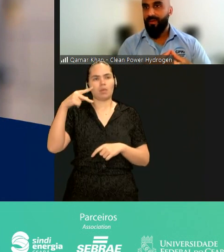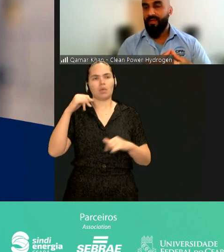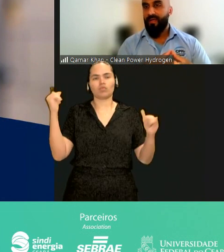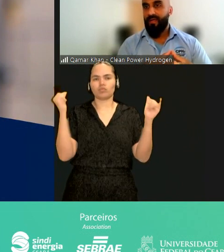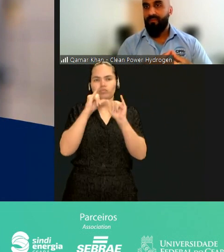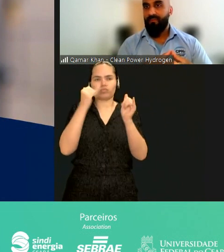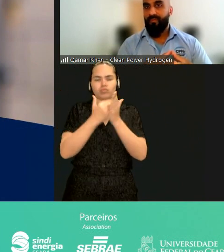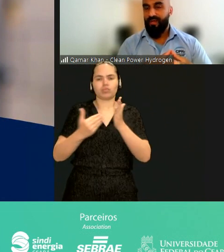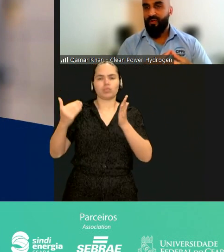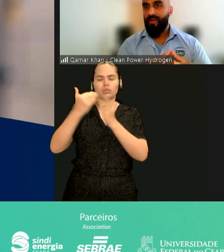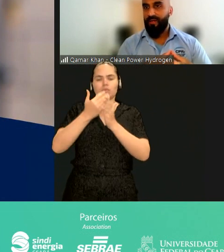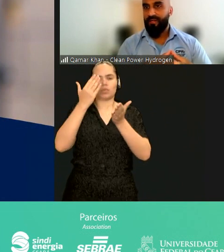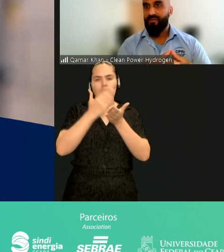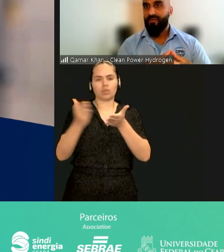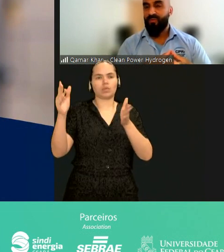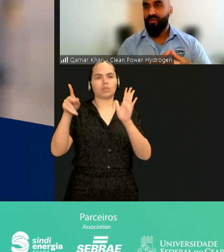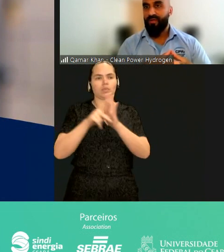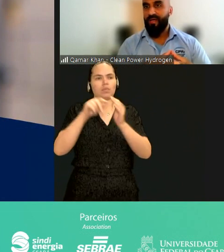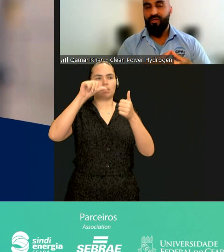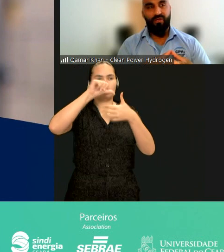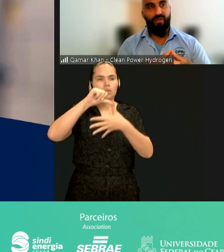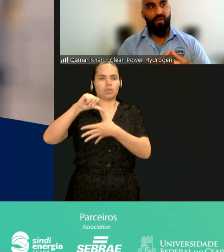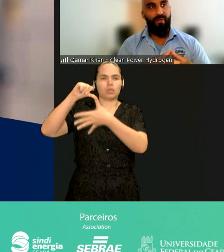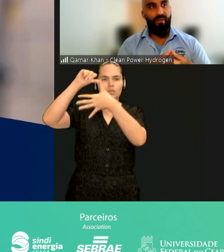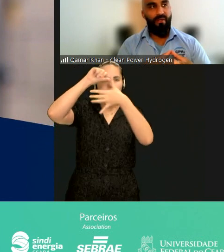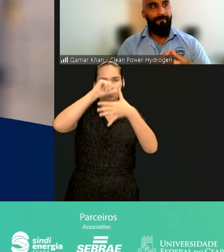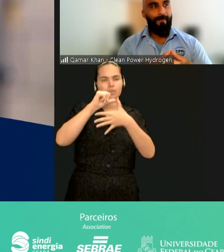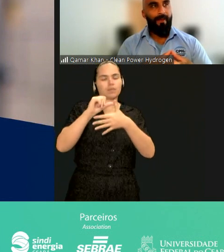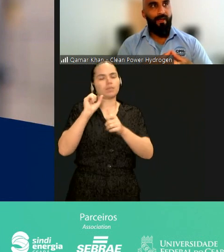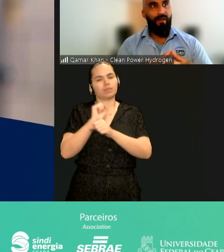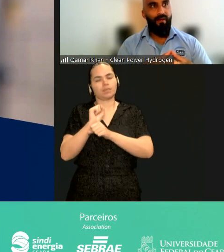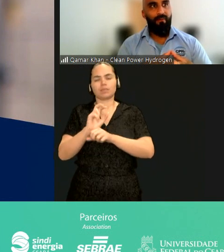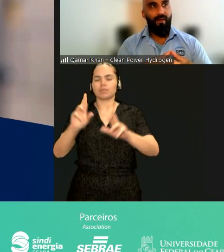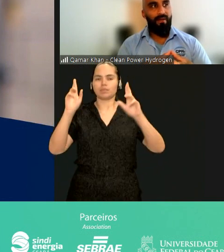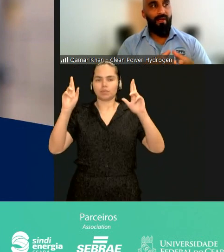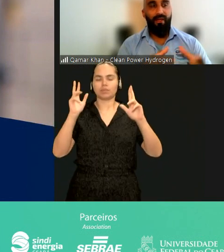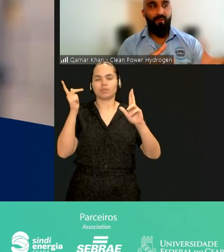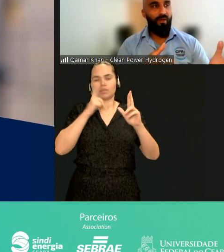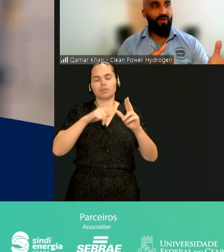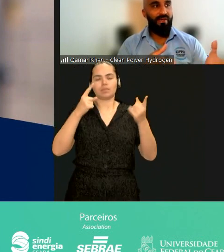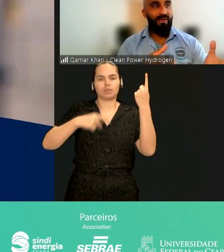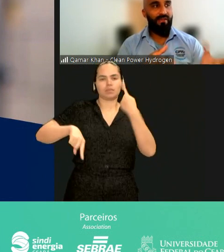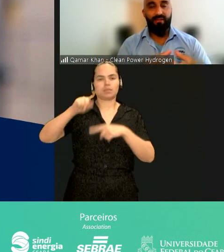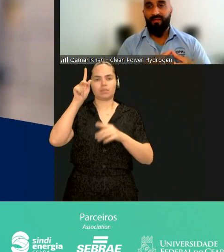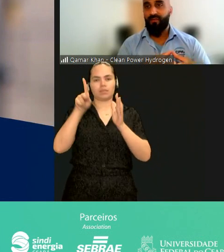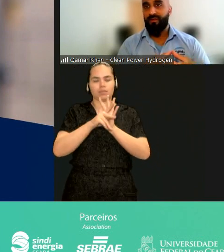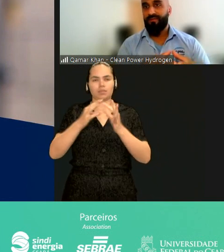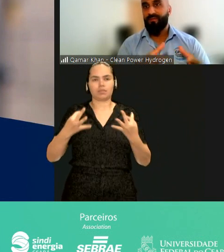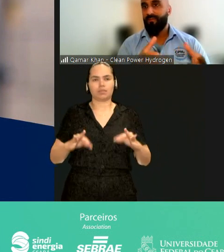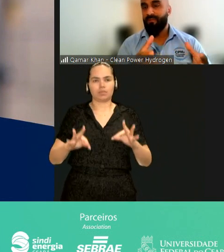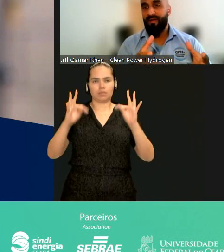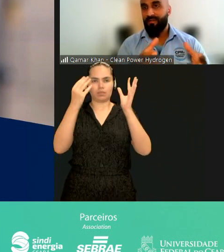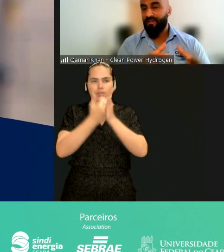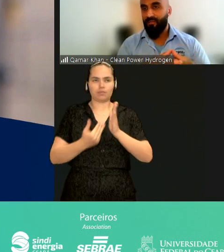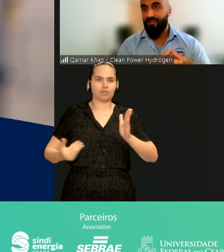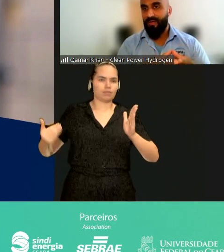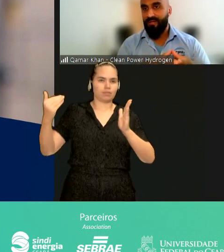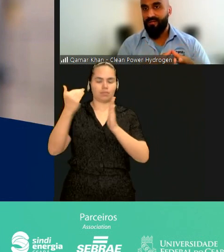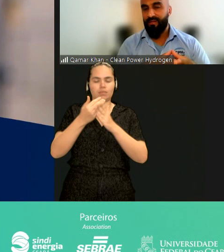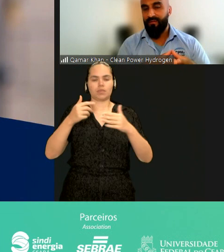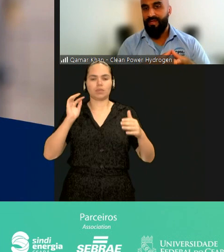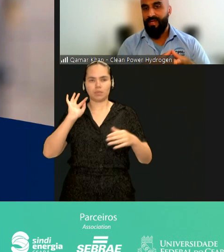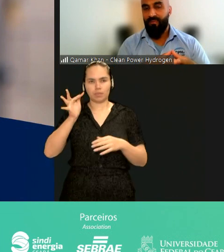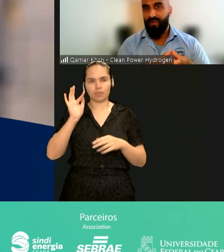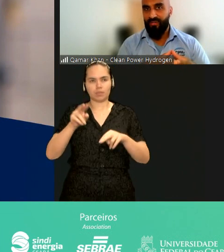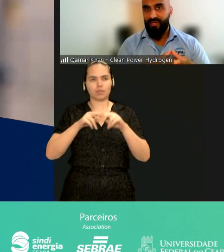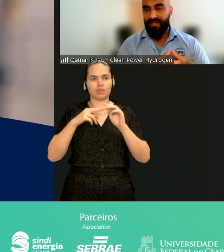up pretty quickly to support the hydrogen economy. And yeah, here are my contact details, and I'd love to get in touch with you guys